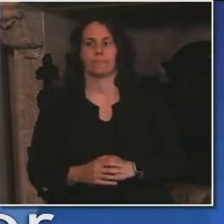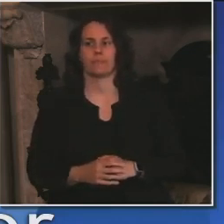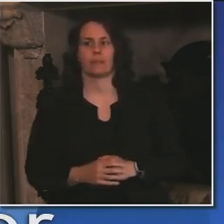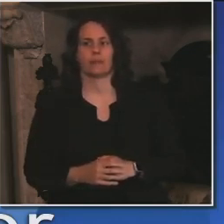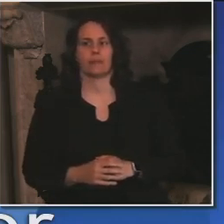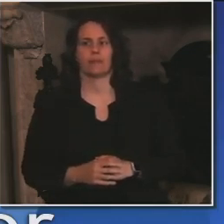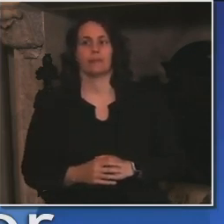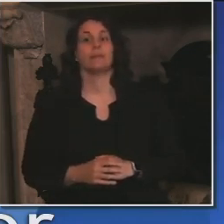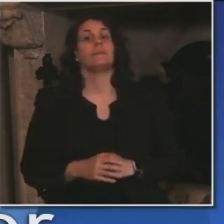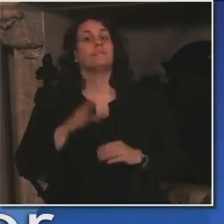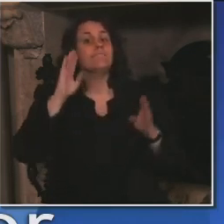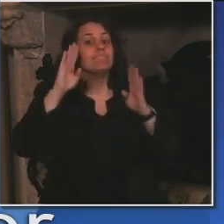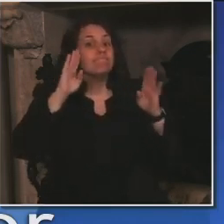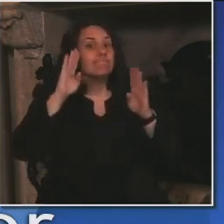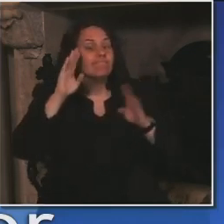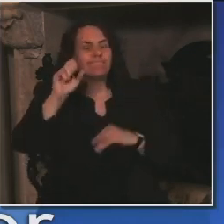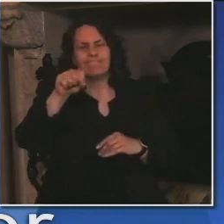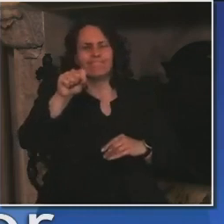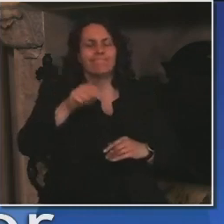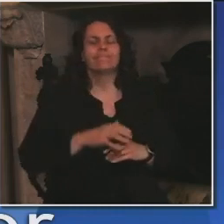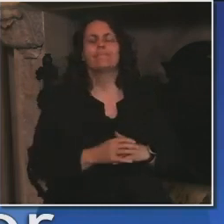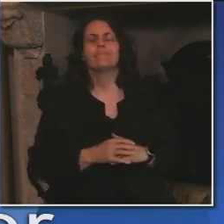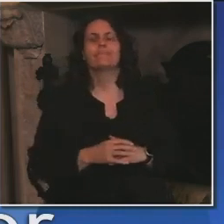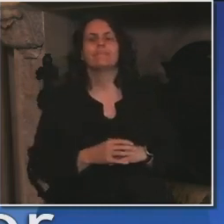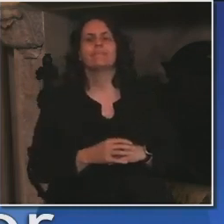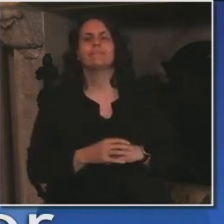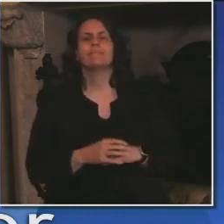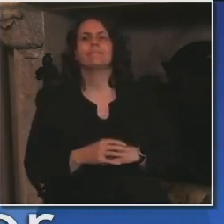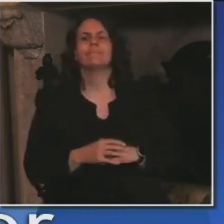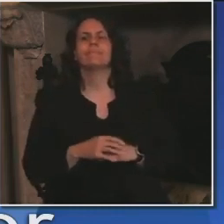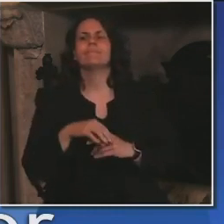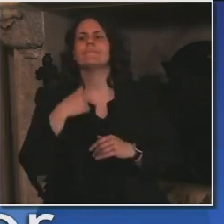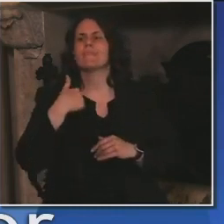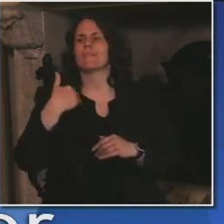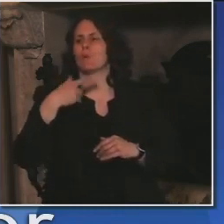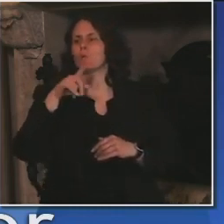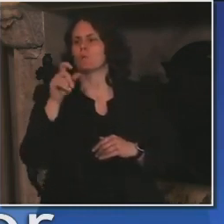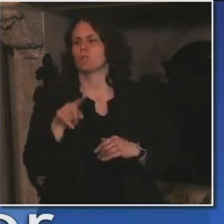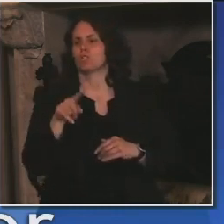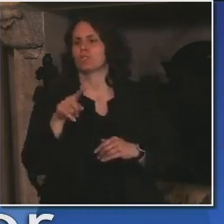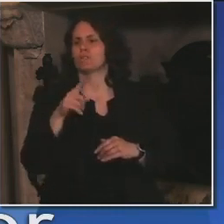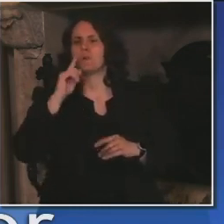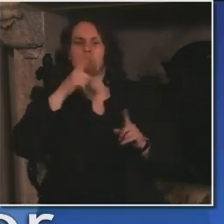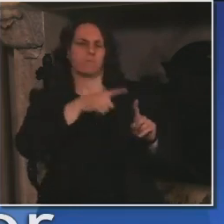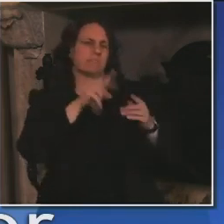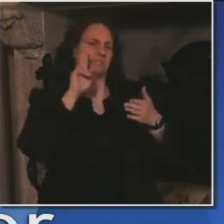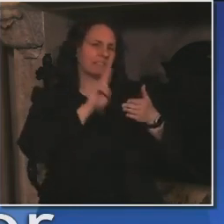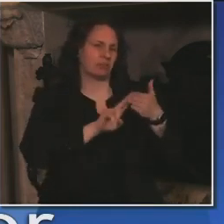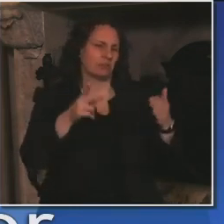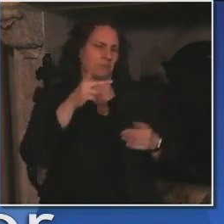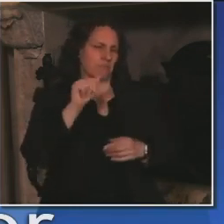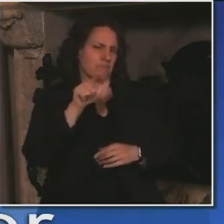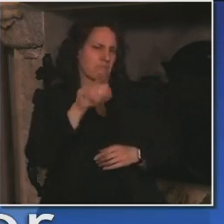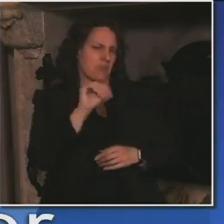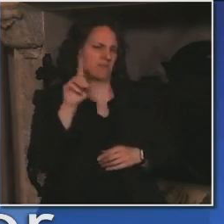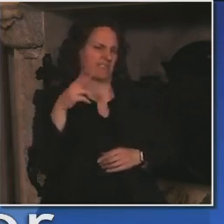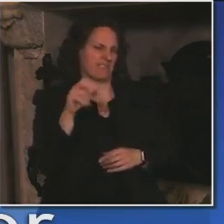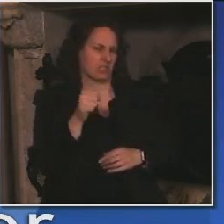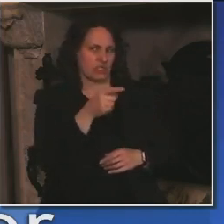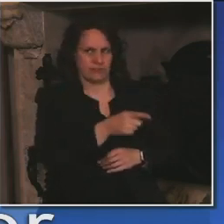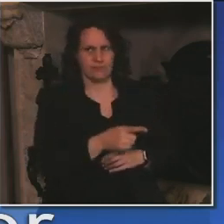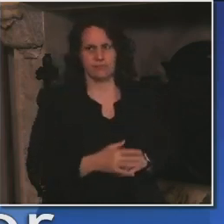Hi, this is Caroline Reinwald with WISN. This question is for Secretary-Designee Andrea Palm. The Senate Majority Leader